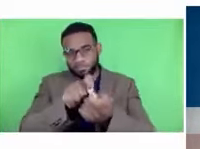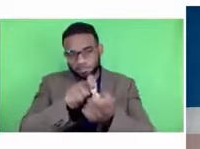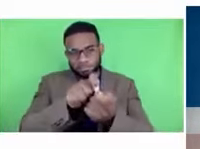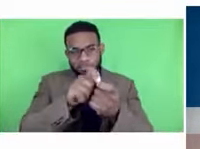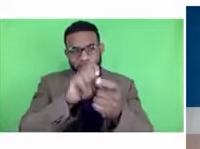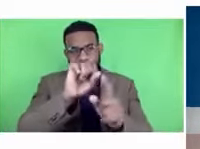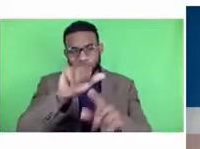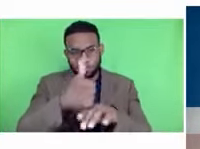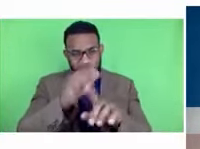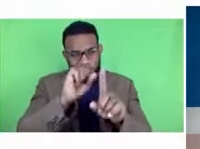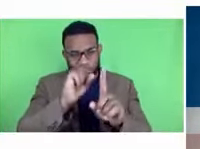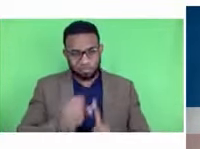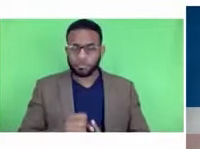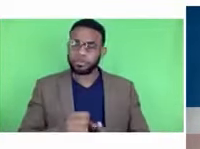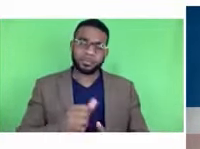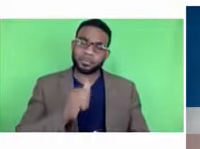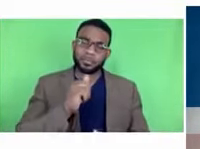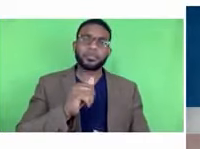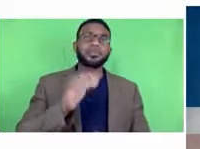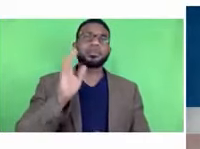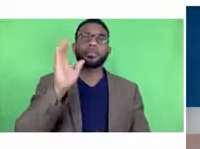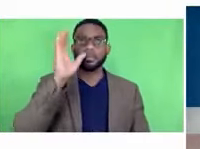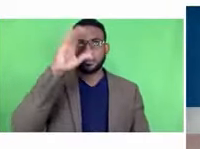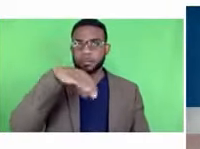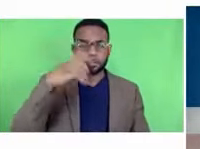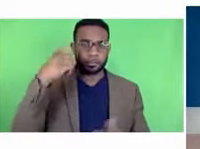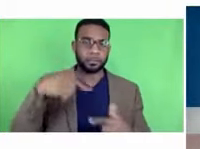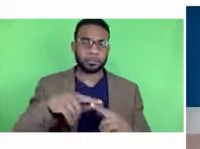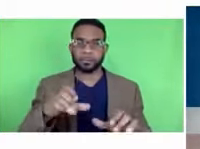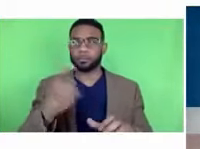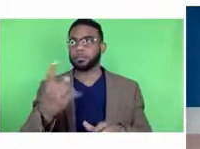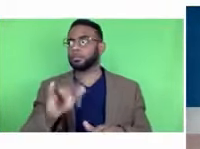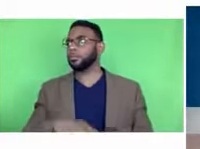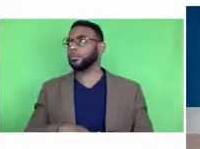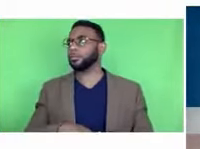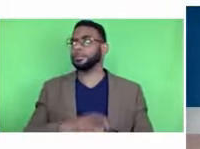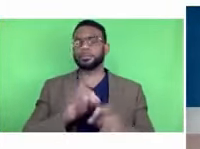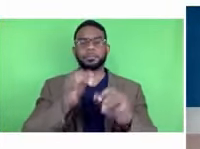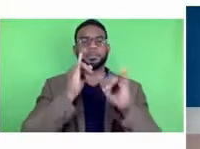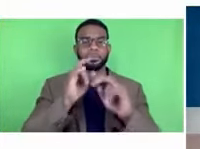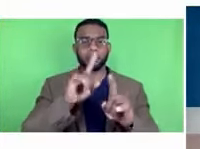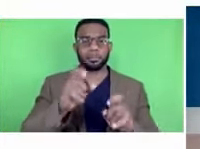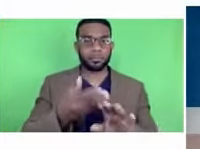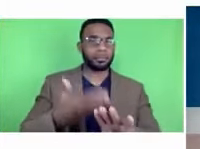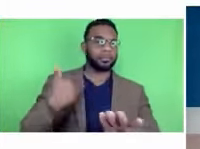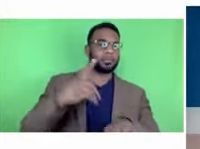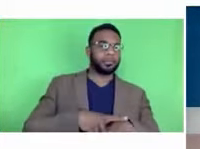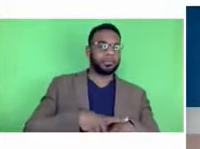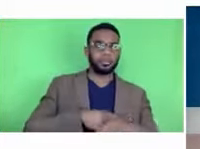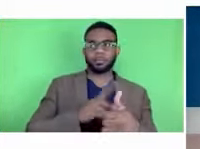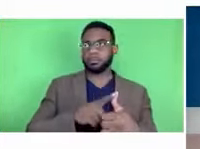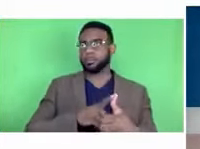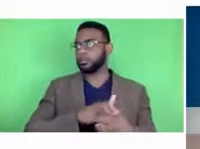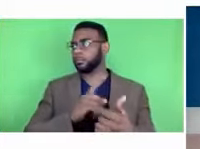circumstances. It's not uncommon for us to do something like, you know, give the interview questions ahead of time.